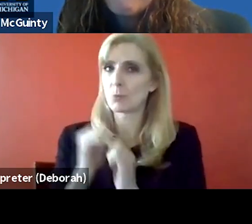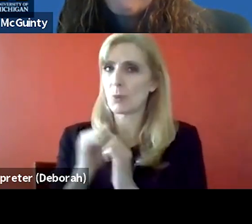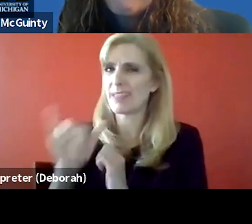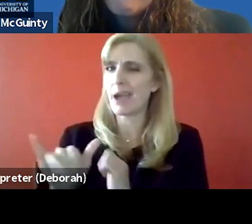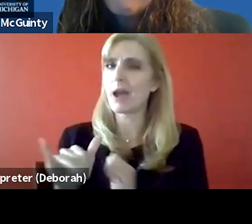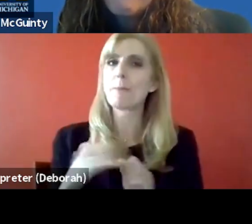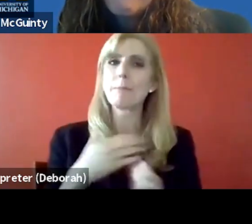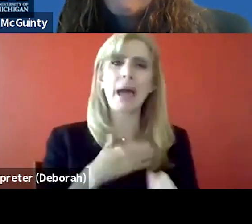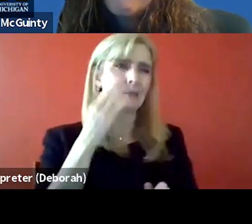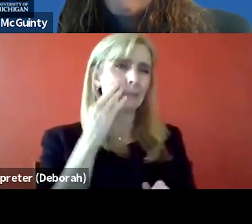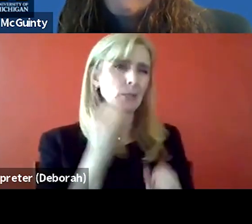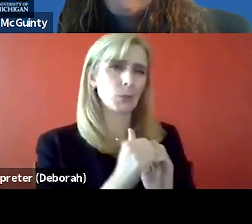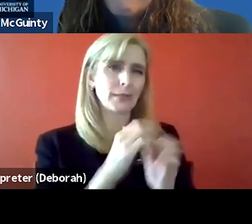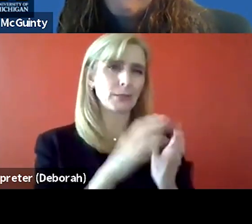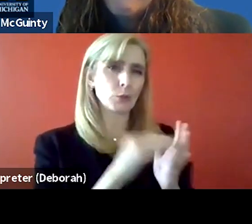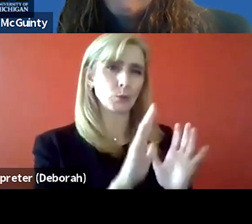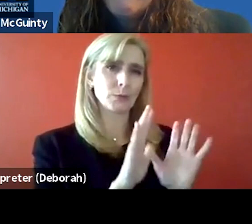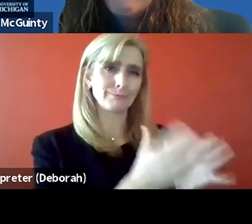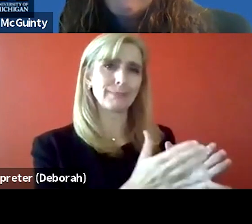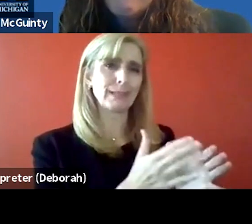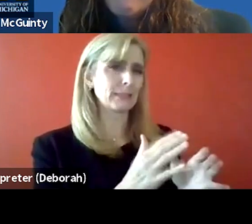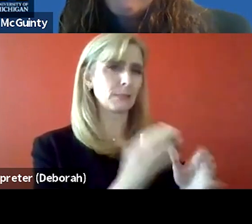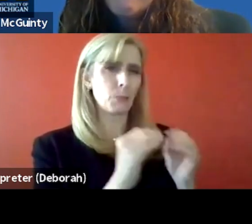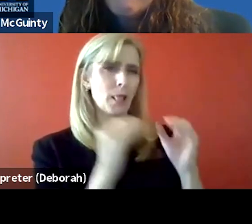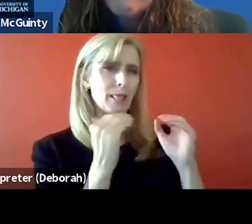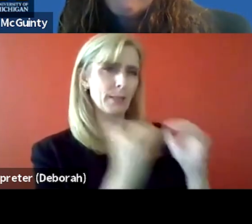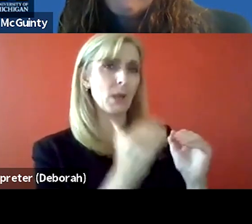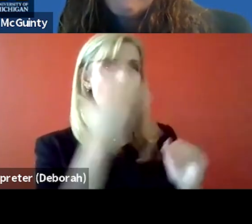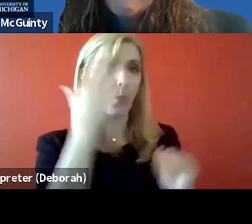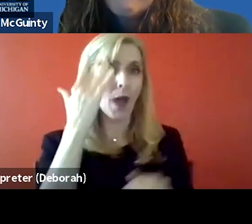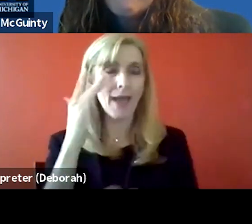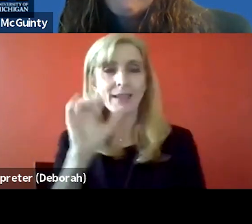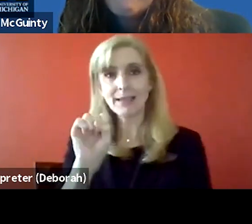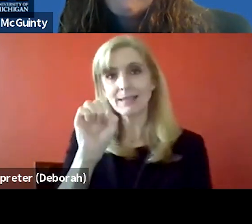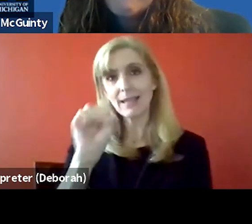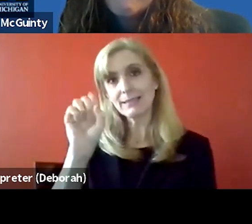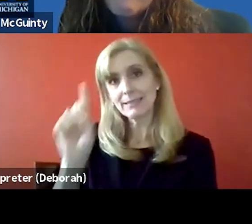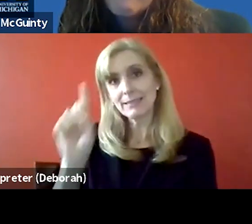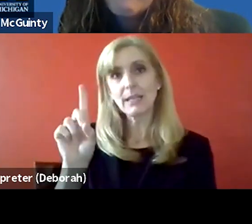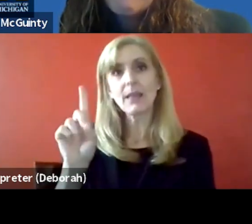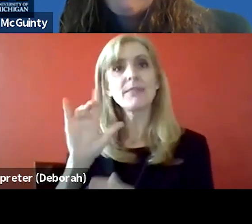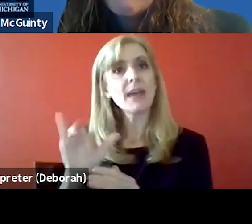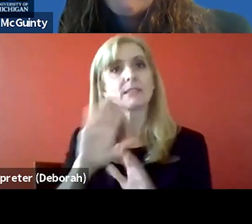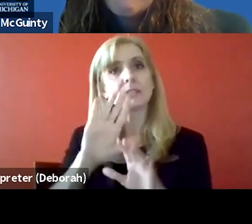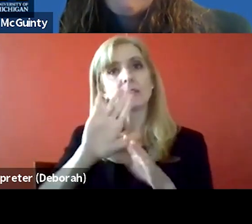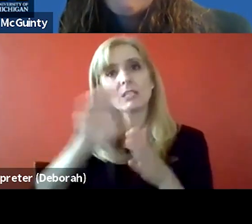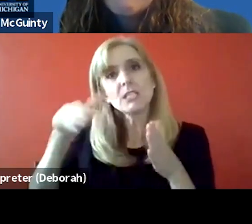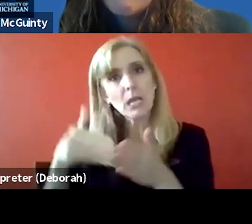student side is a bit more limited because SSD is our centralized resource for that.